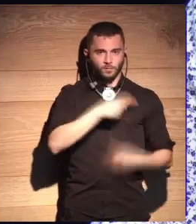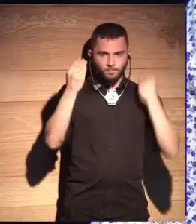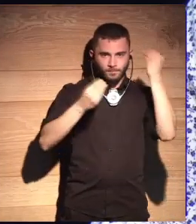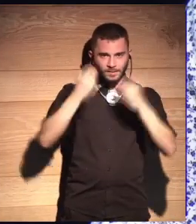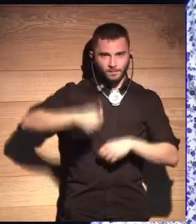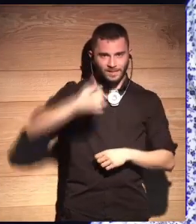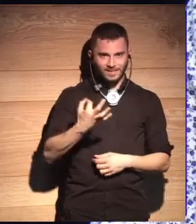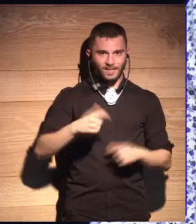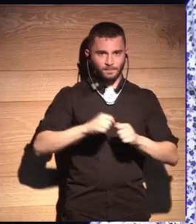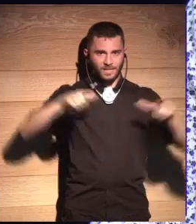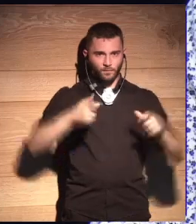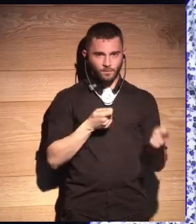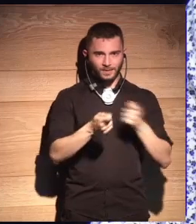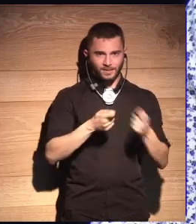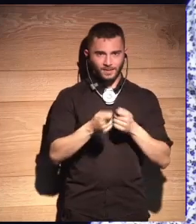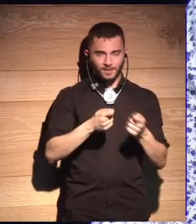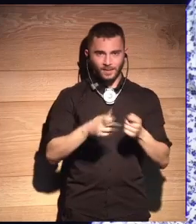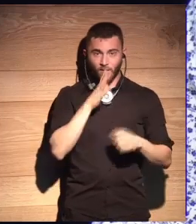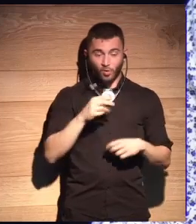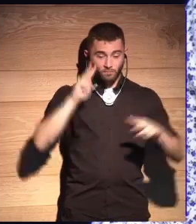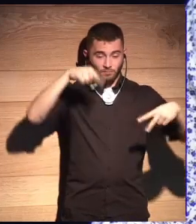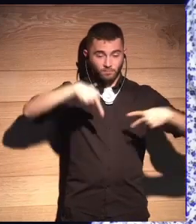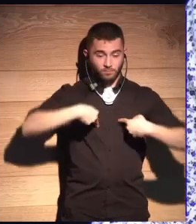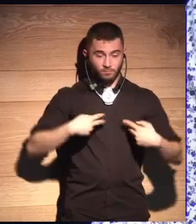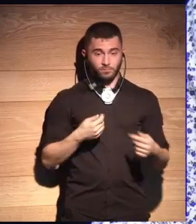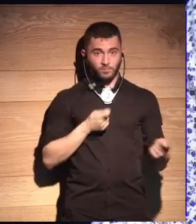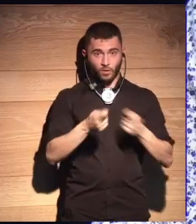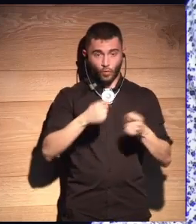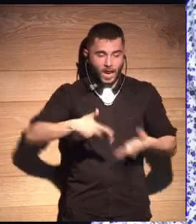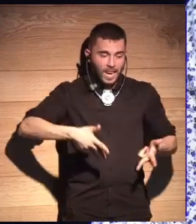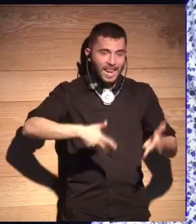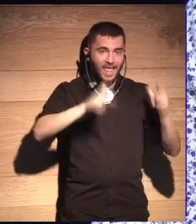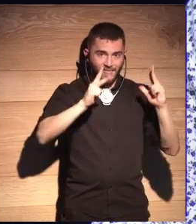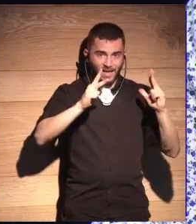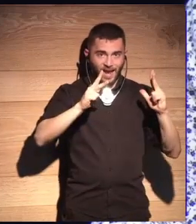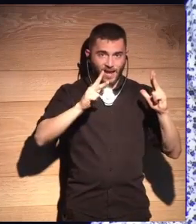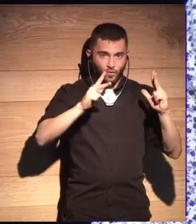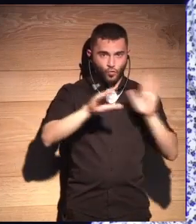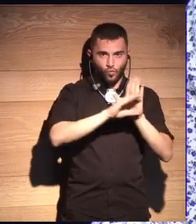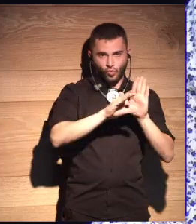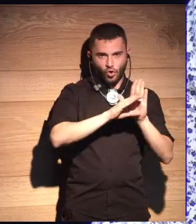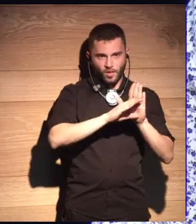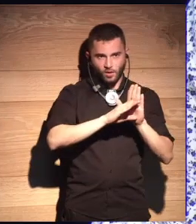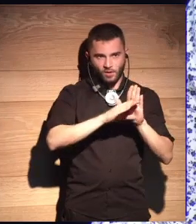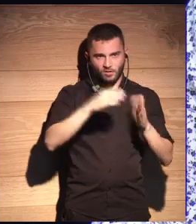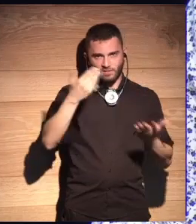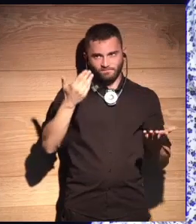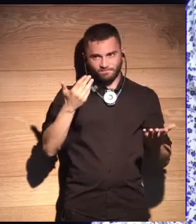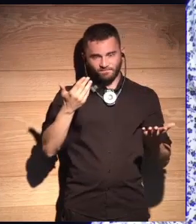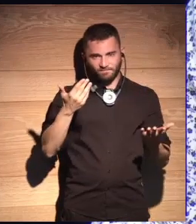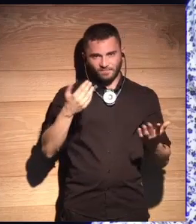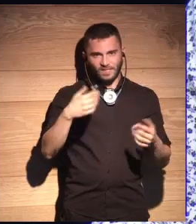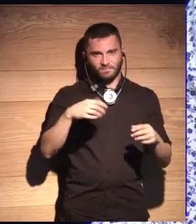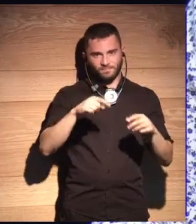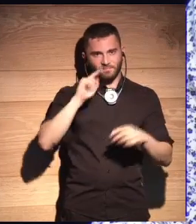being careful about the content, well, this is changing because they let the platforms to self-regulate with a principal code